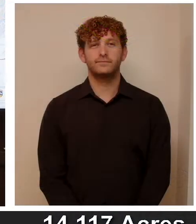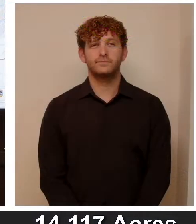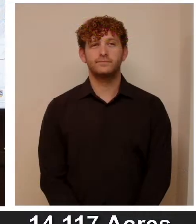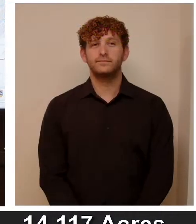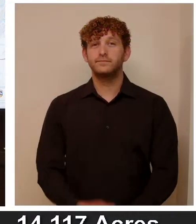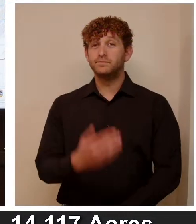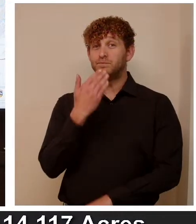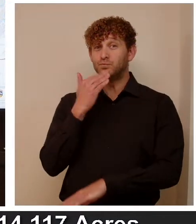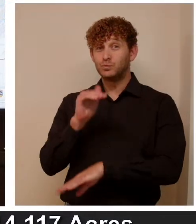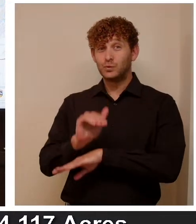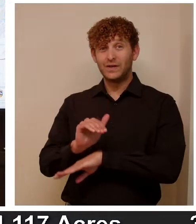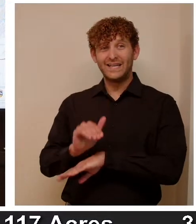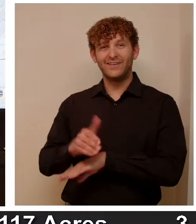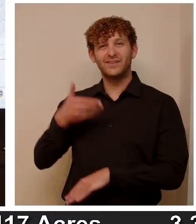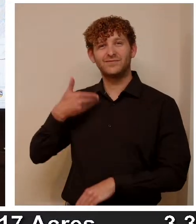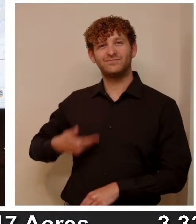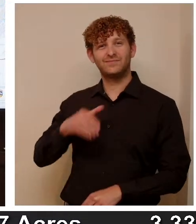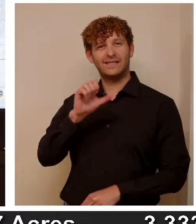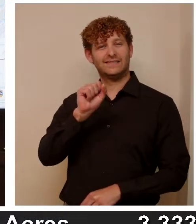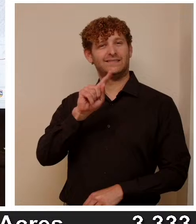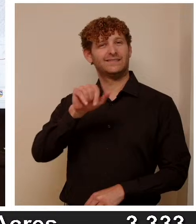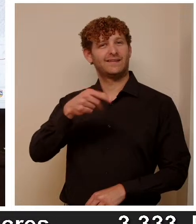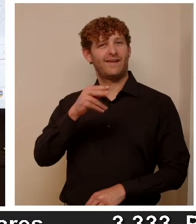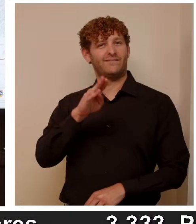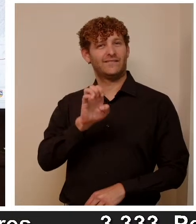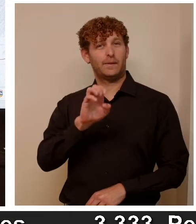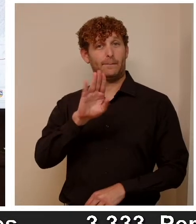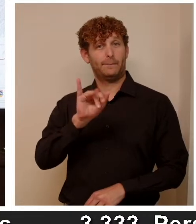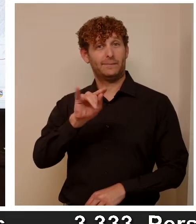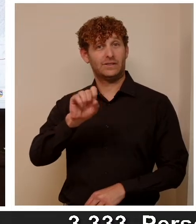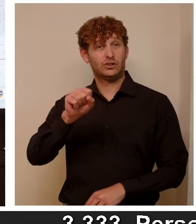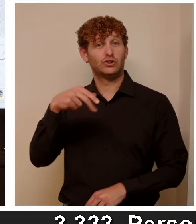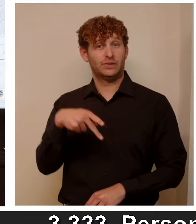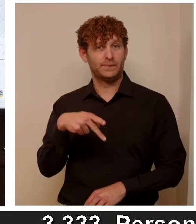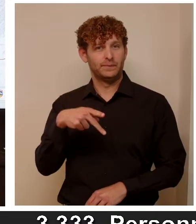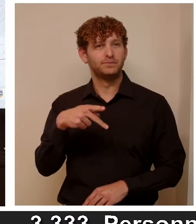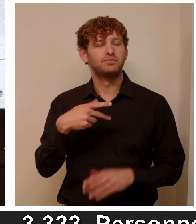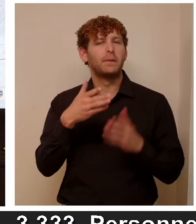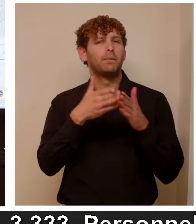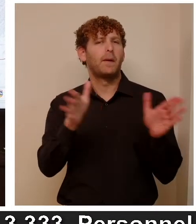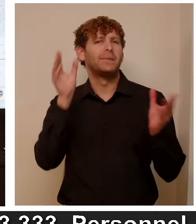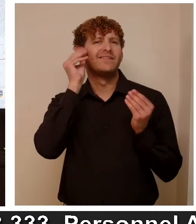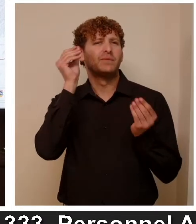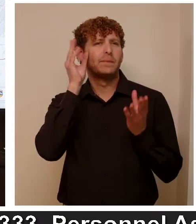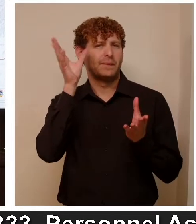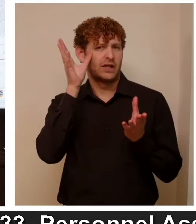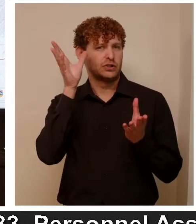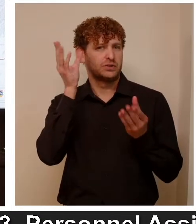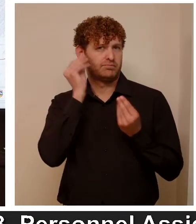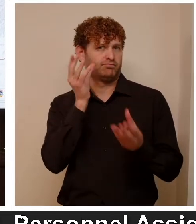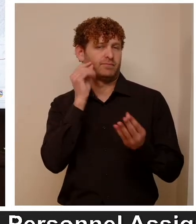Good evening. My name is Stephanie Bishop. I'm one of the information officers here on the Eaton Fire.